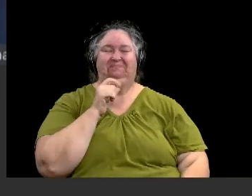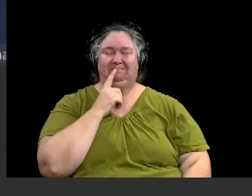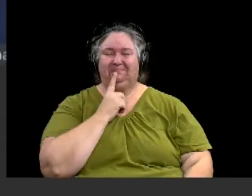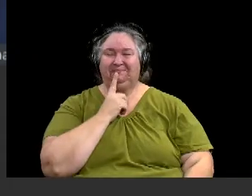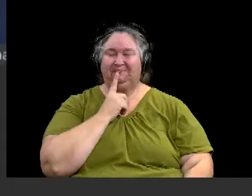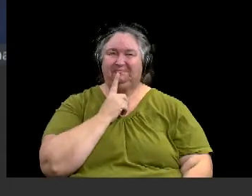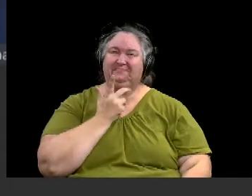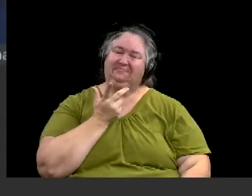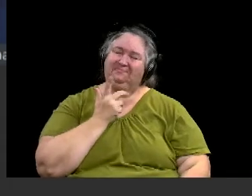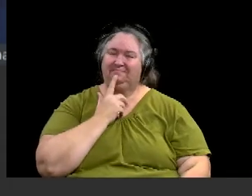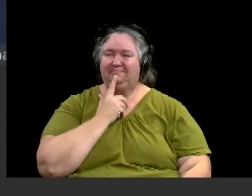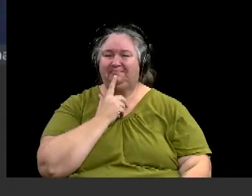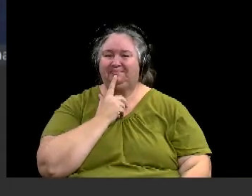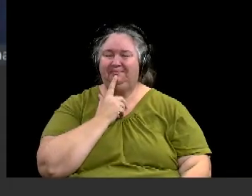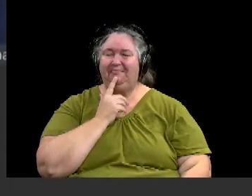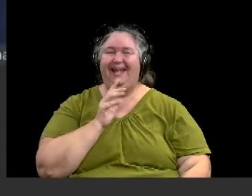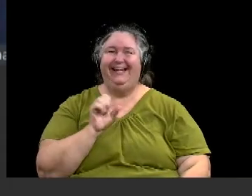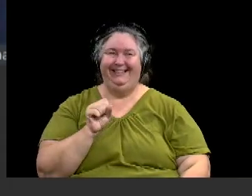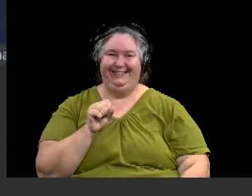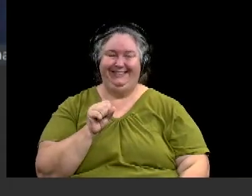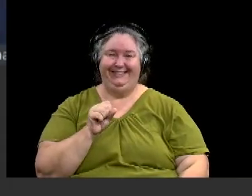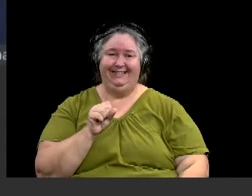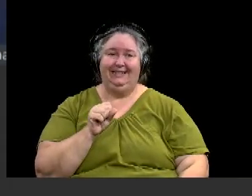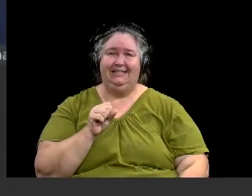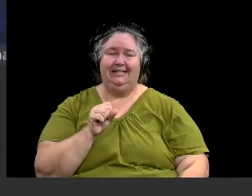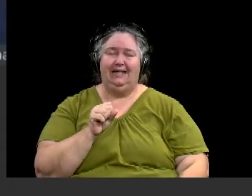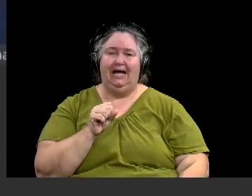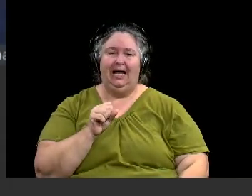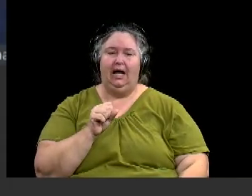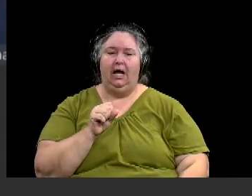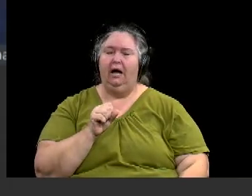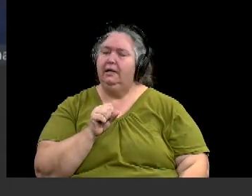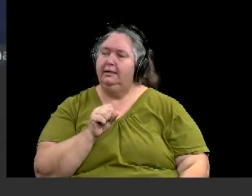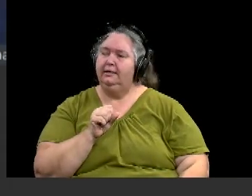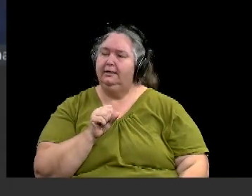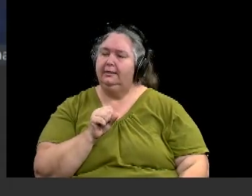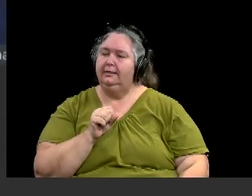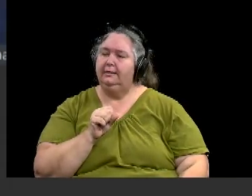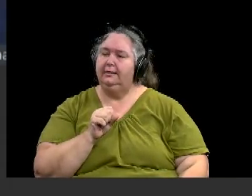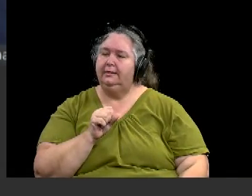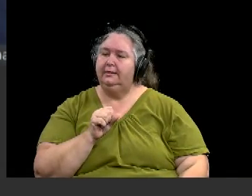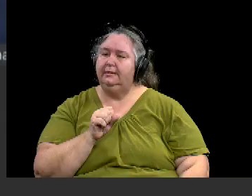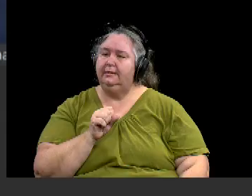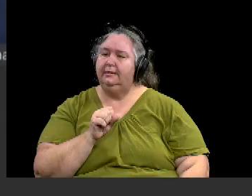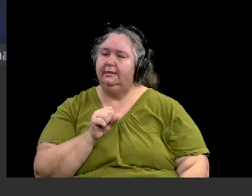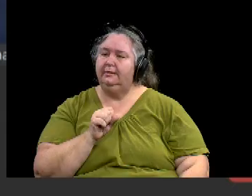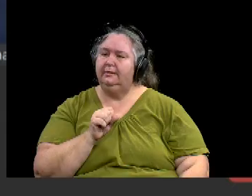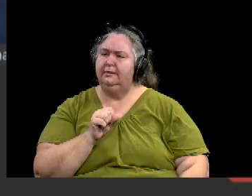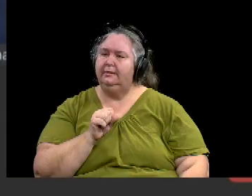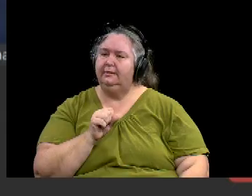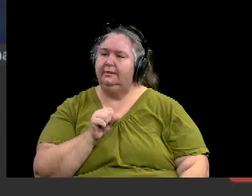but Rich Haskett may want to answer. I feel like I've talked a lot. Dr. Haskett, do you want to?